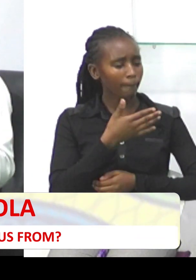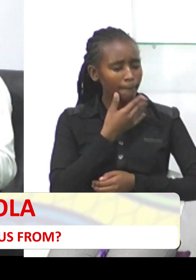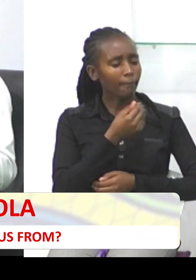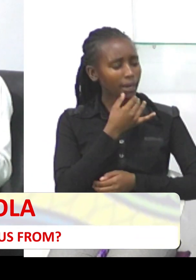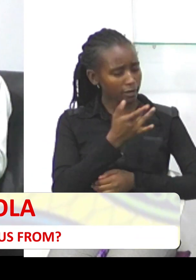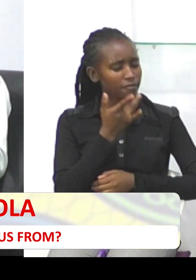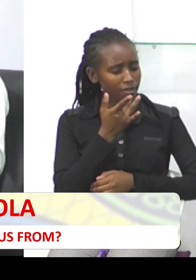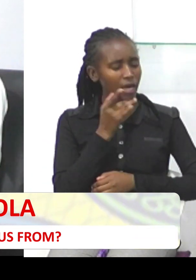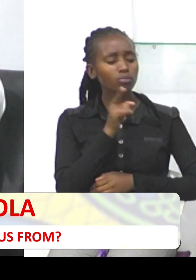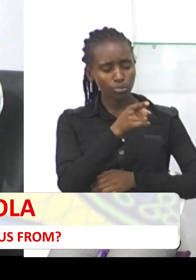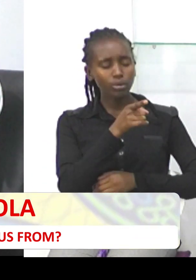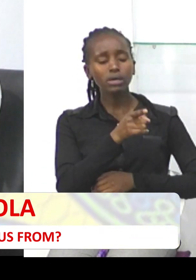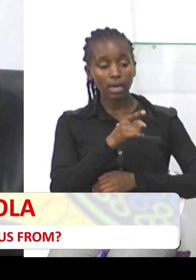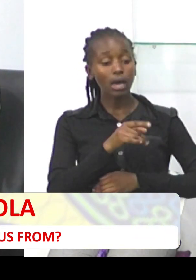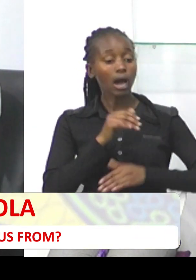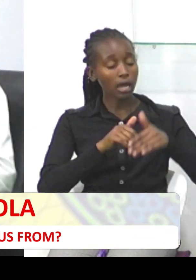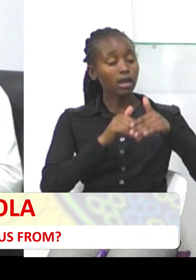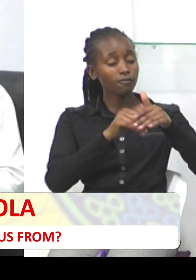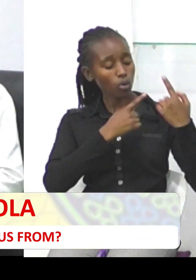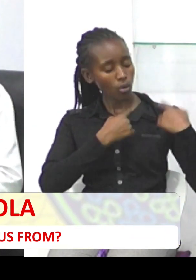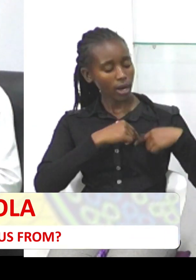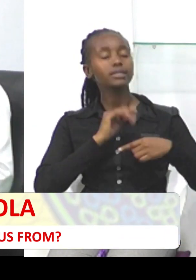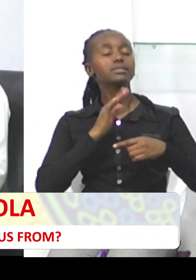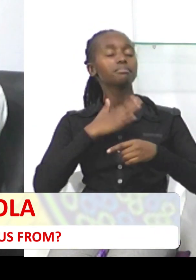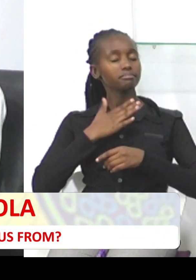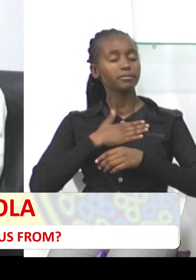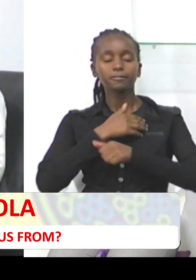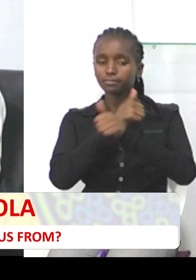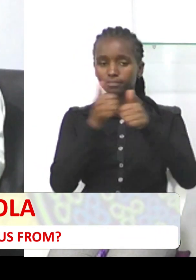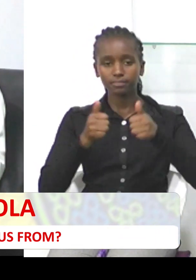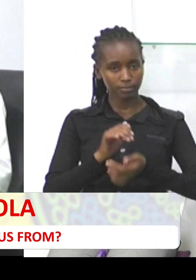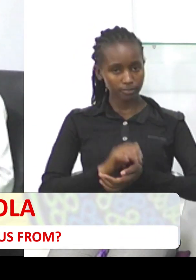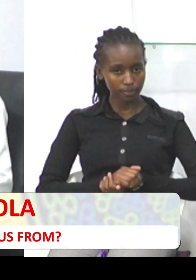Mungu atasema Wycliffe is a man after money.